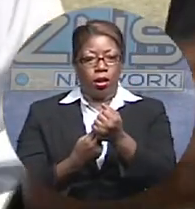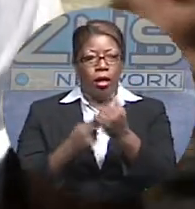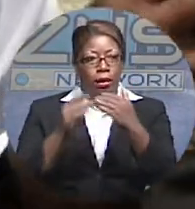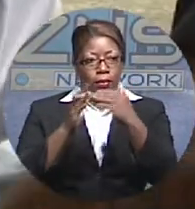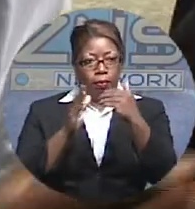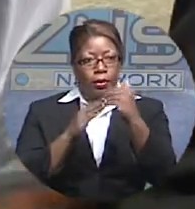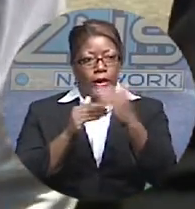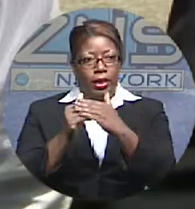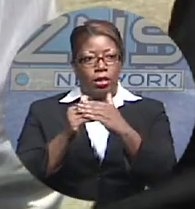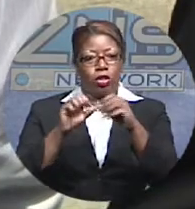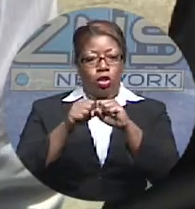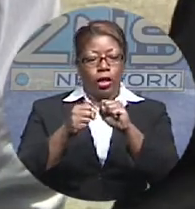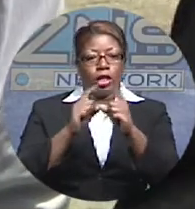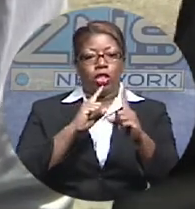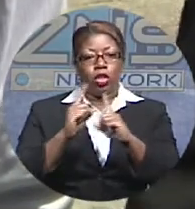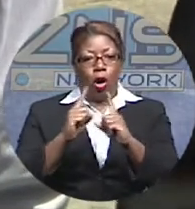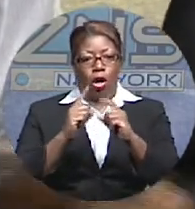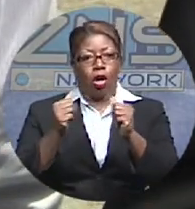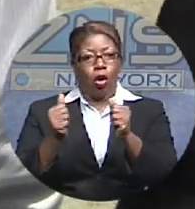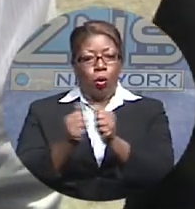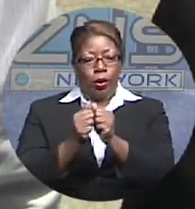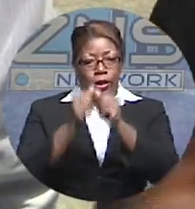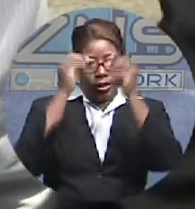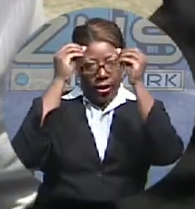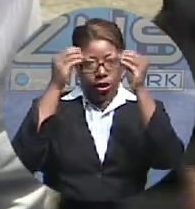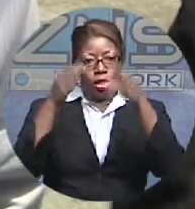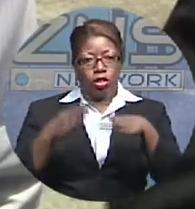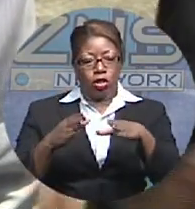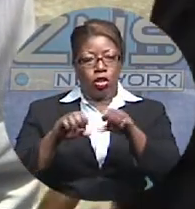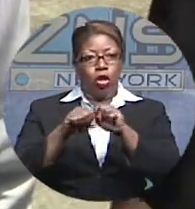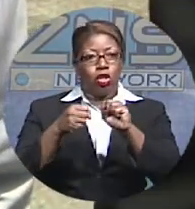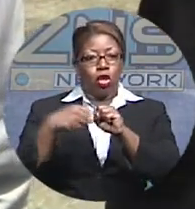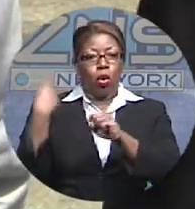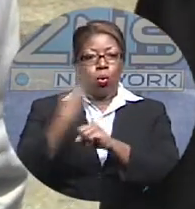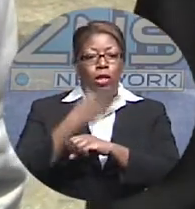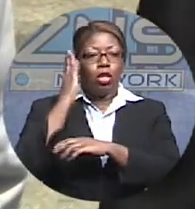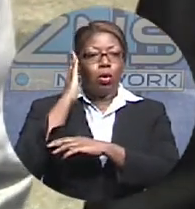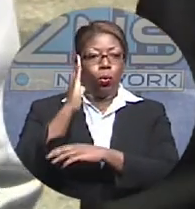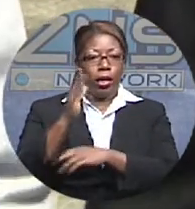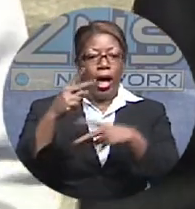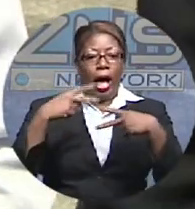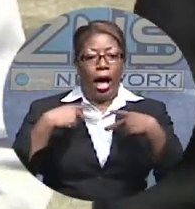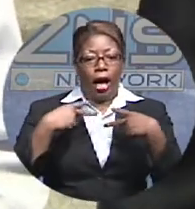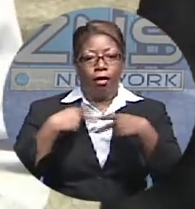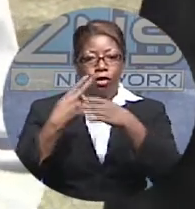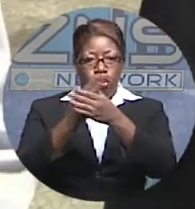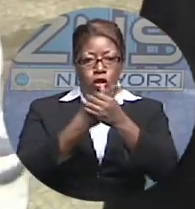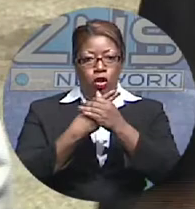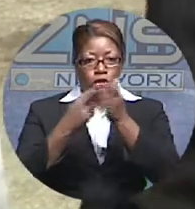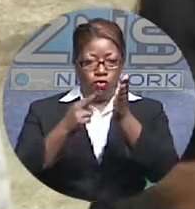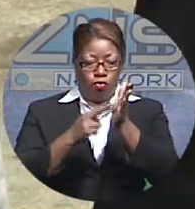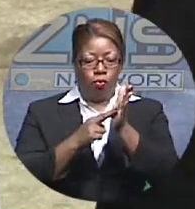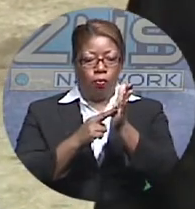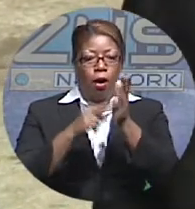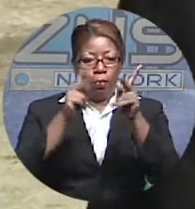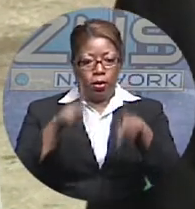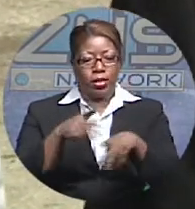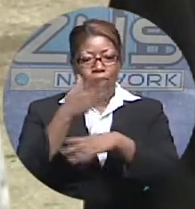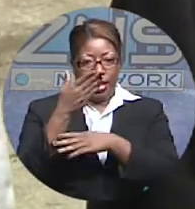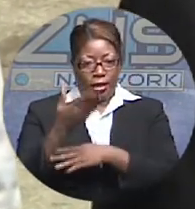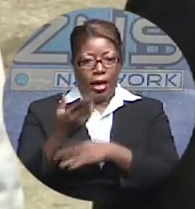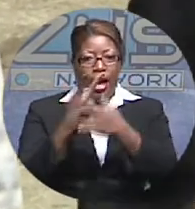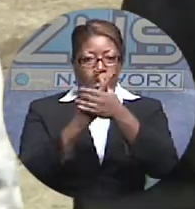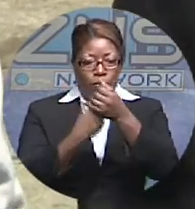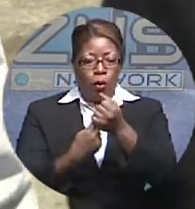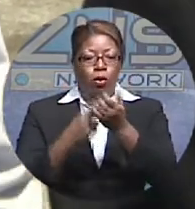facilities so that they can speak with our teachers. So we will also have union representation at both of the